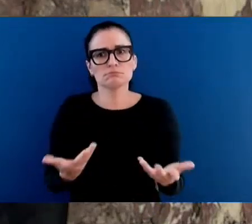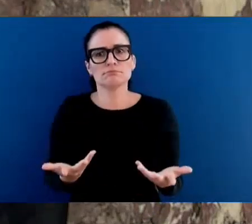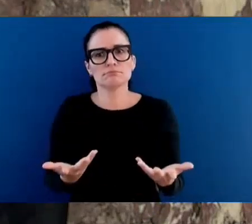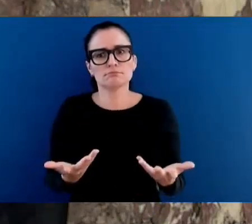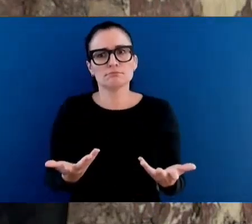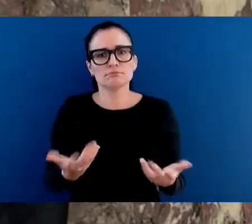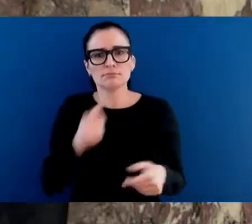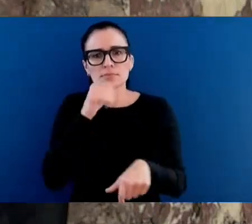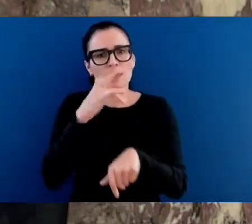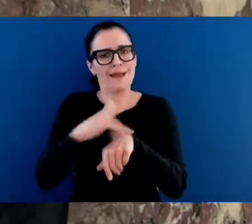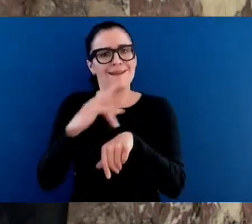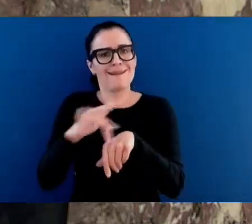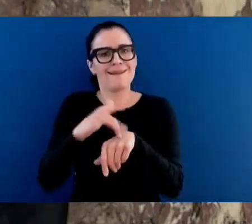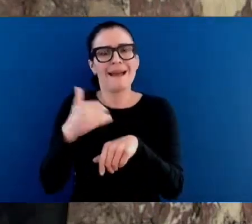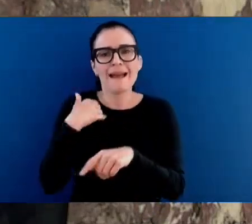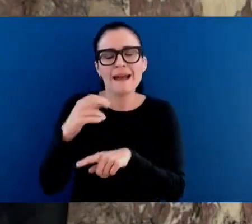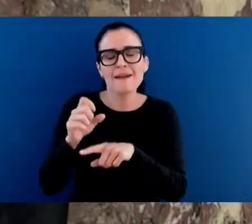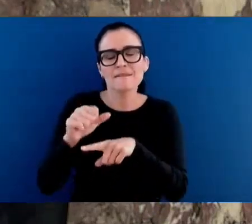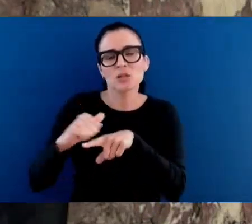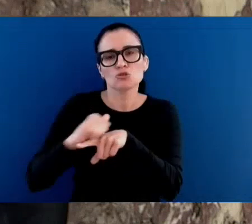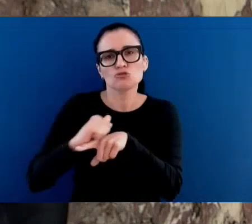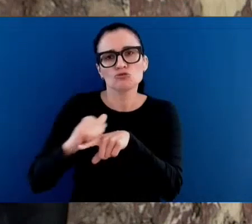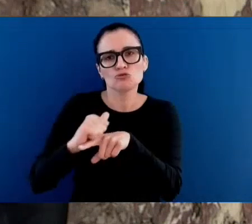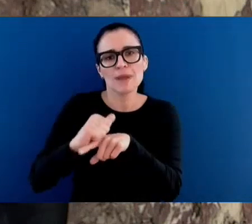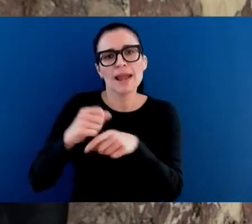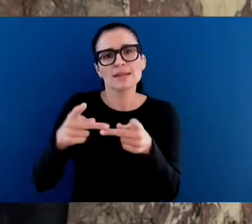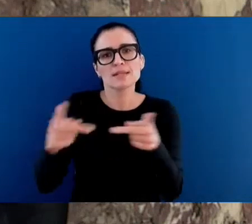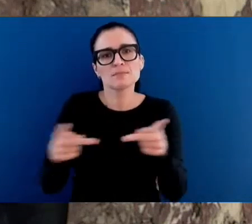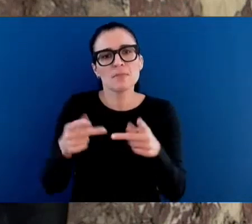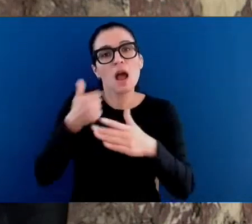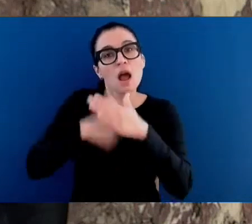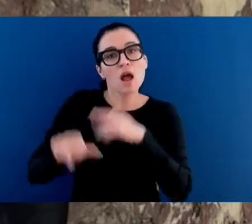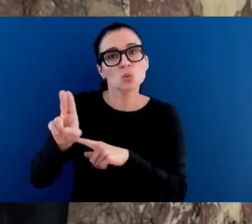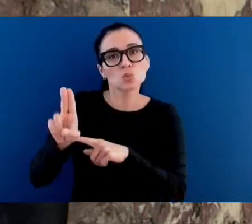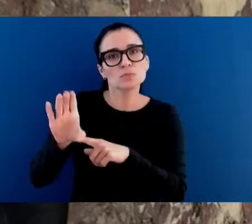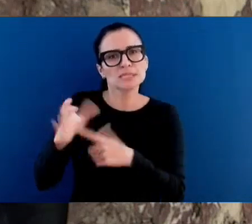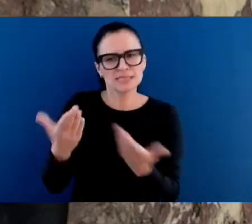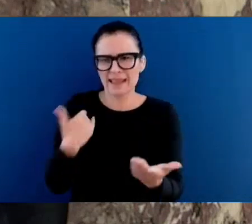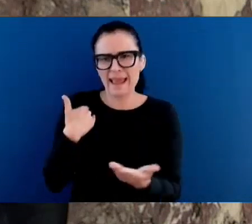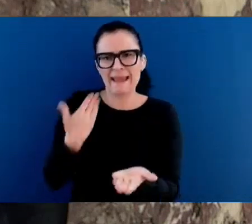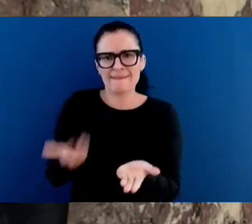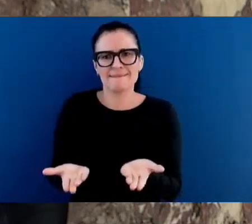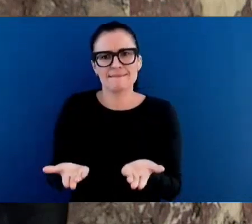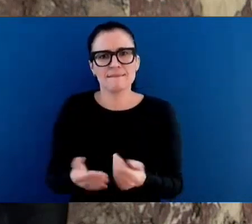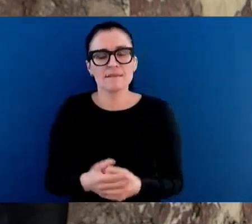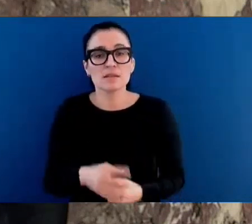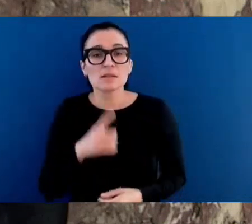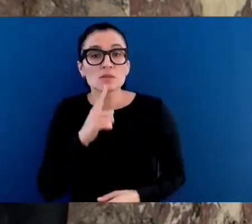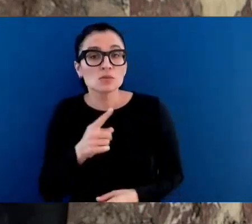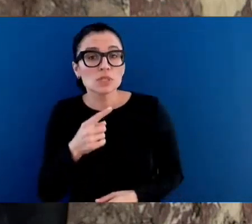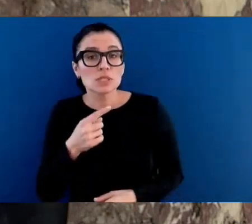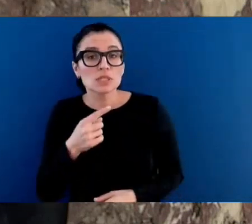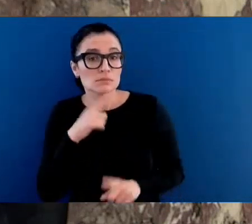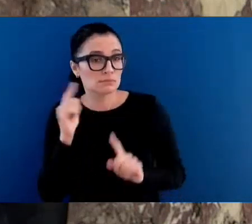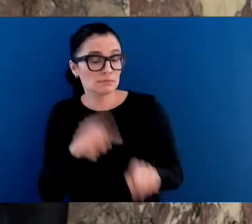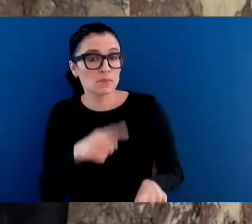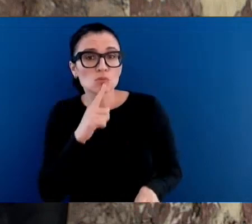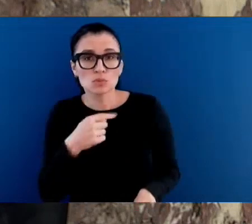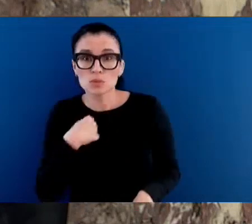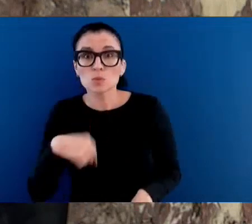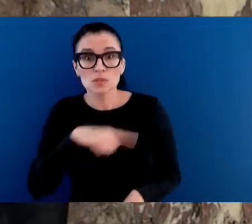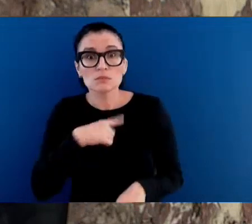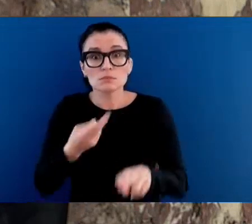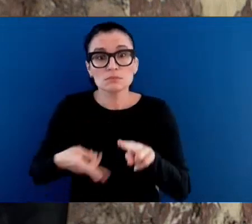have we done? We've increased the number of spaces at UBC by 128. 128, that was work done by the Ministry of Health and the